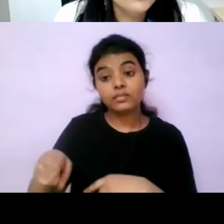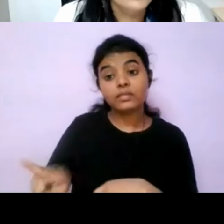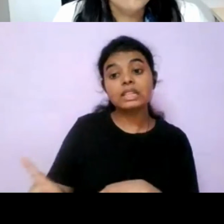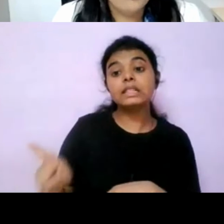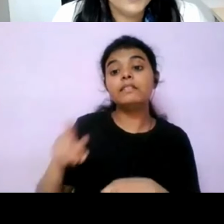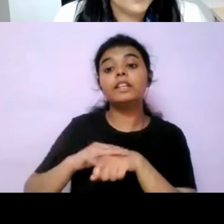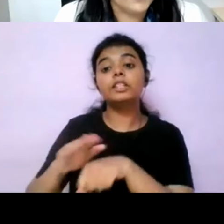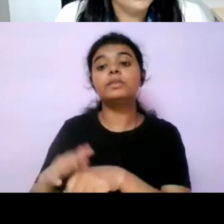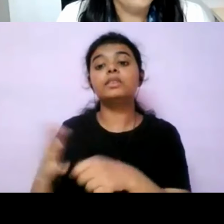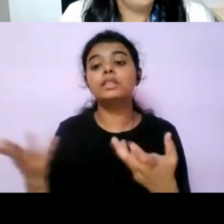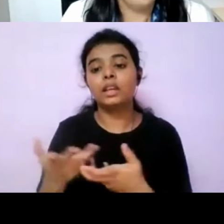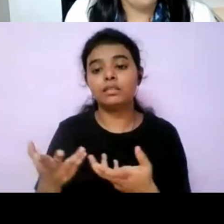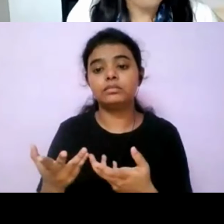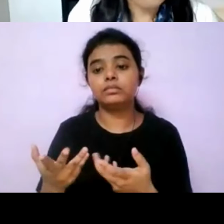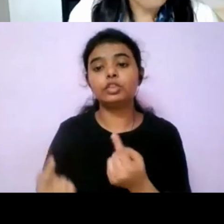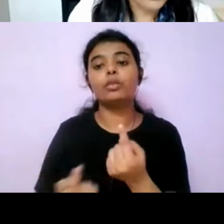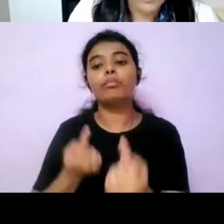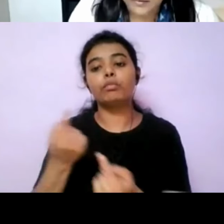made political.